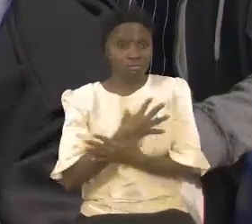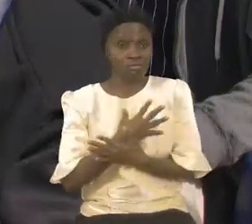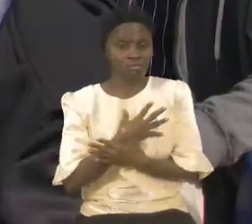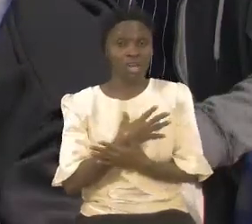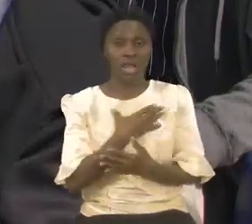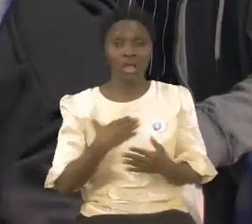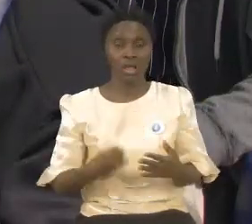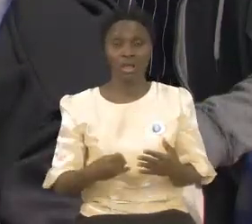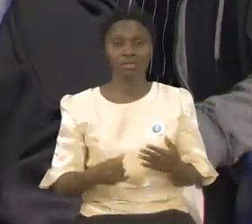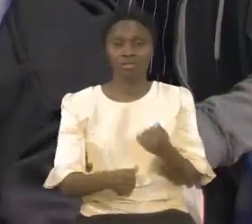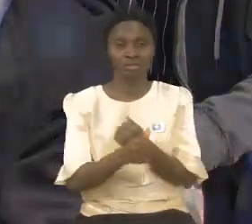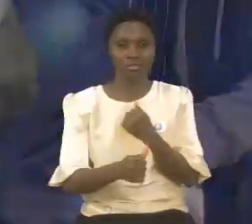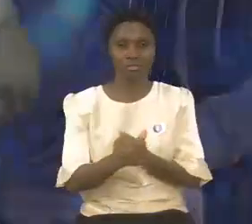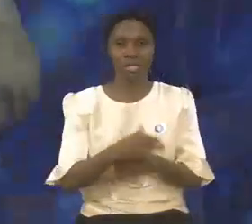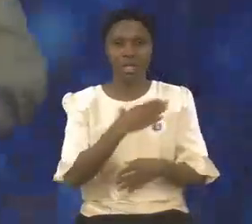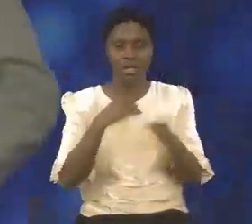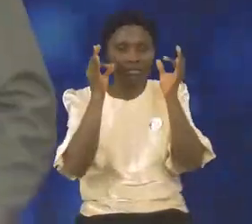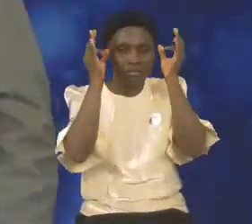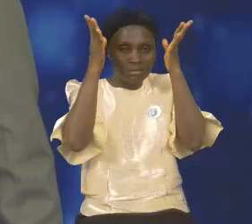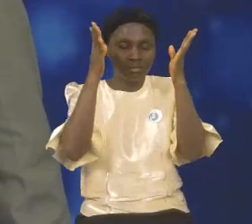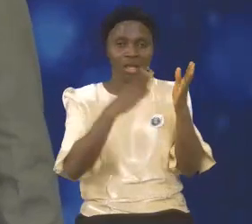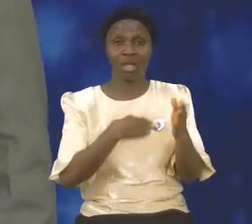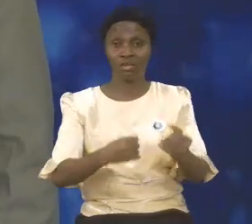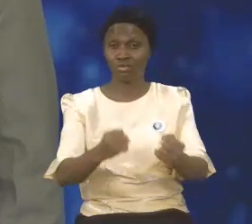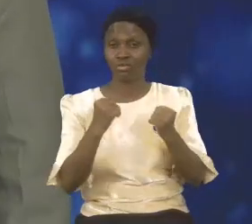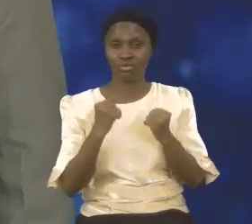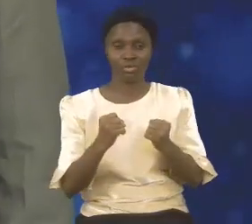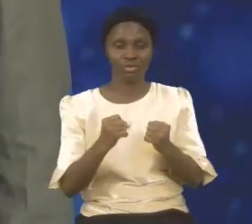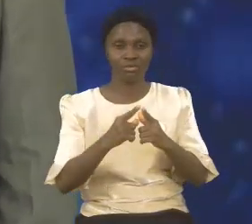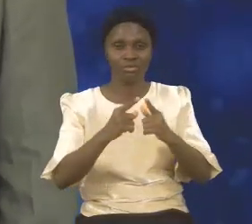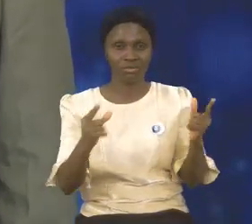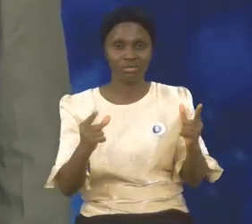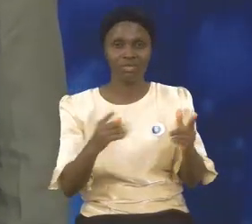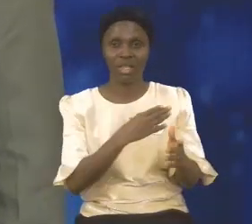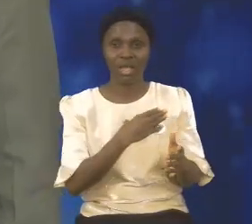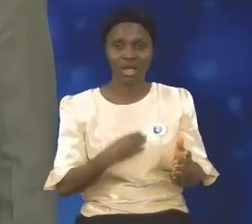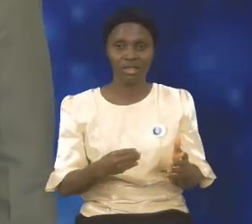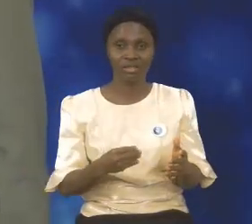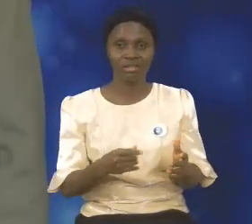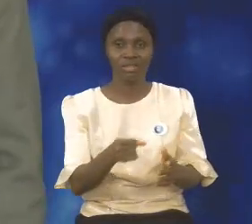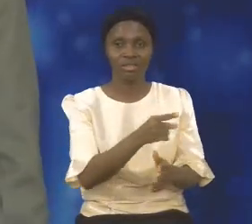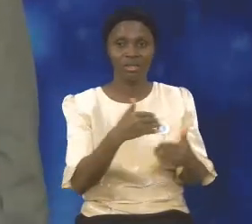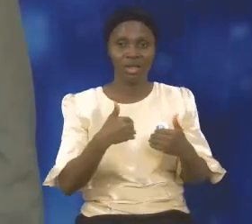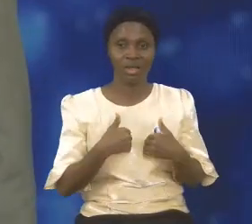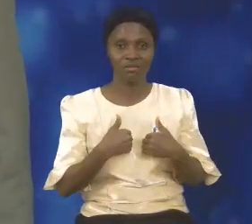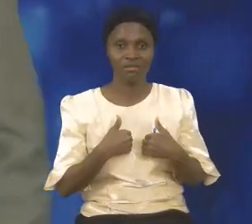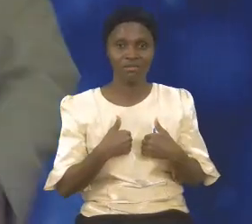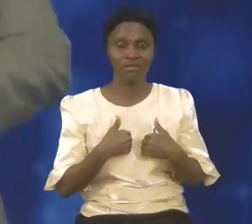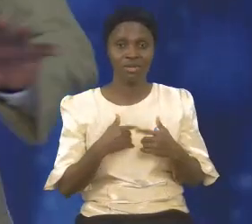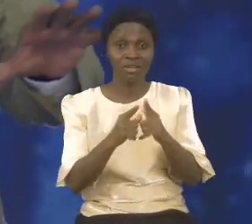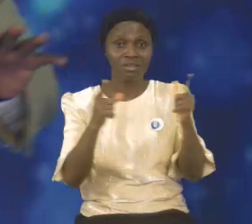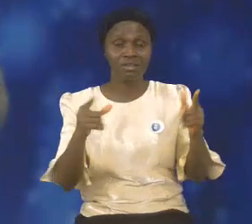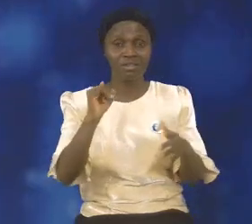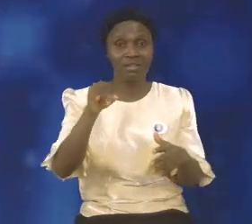terrible and strong exceedingly, and it had great iron teeth.